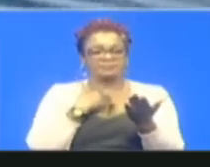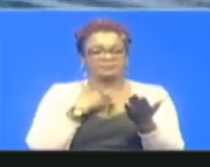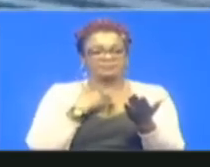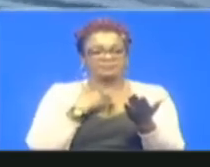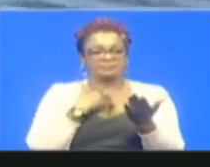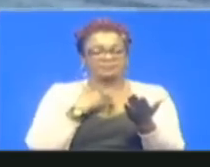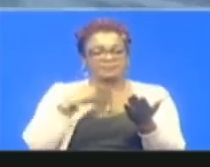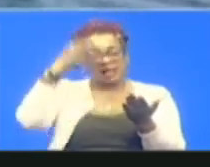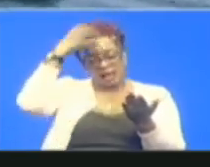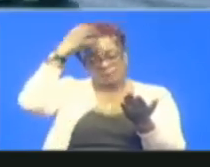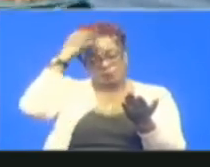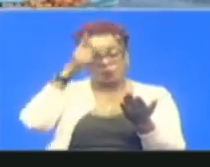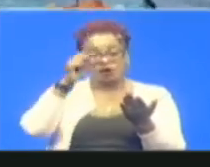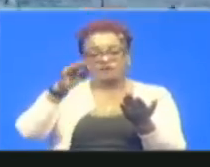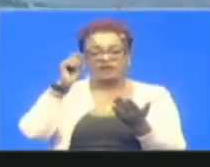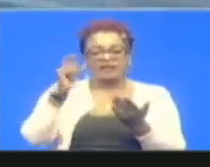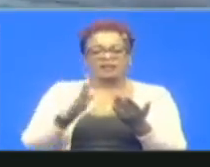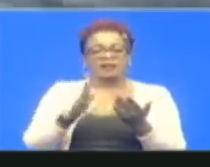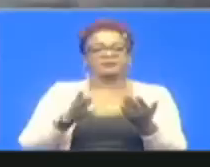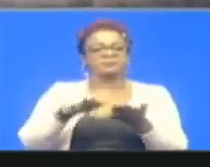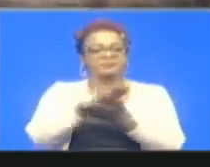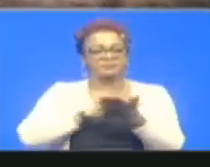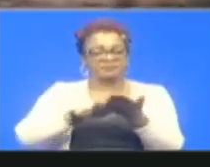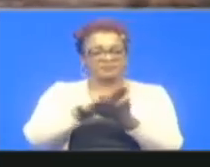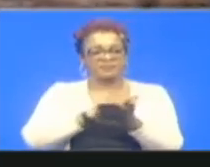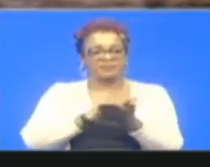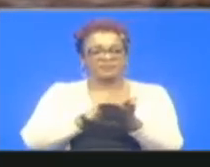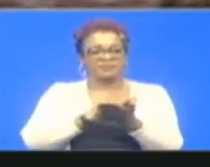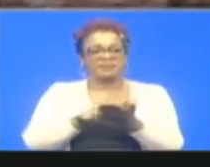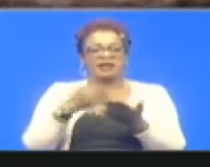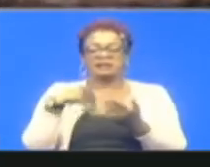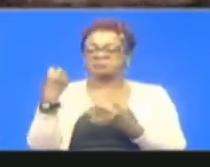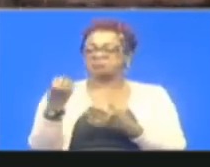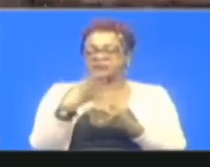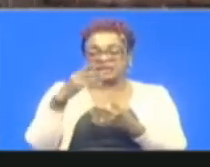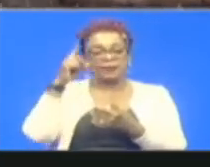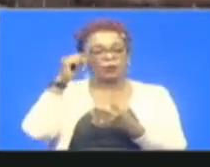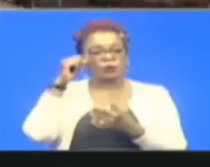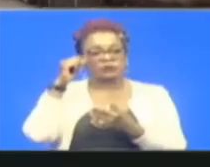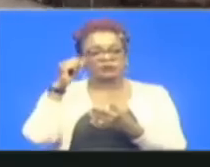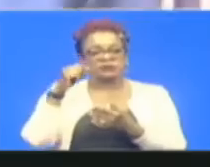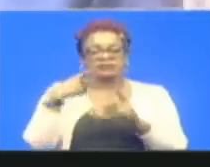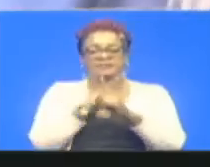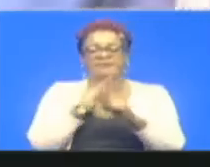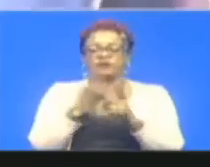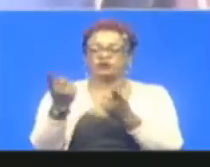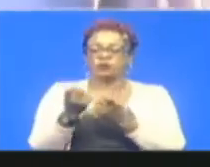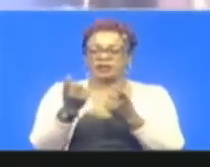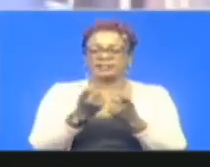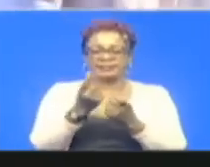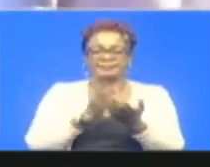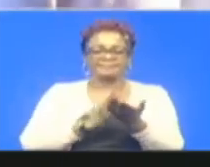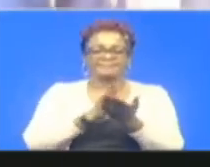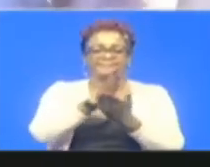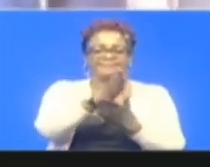Lamu is one of Kenya's most magical places. Sitting pretty on Kenya's coast, thousands of tourists cross these waters to the